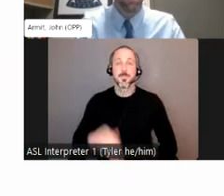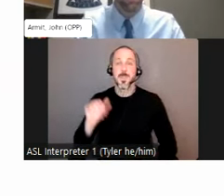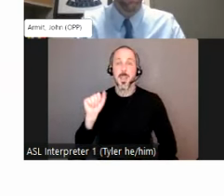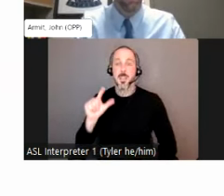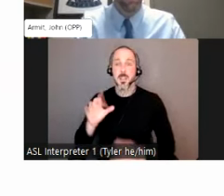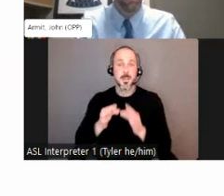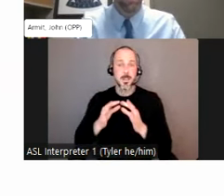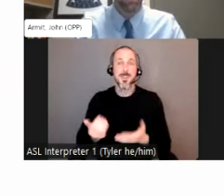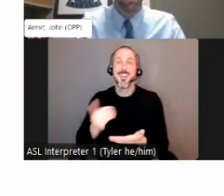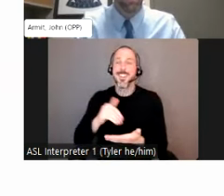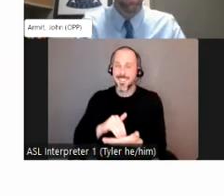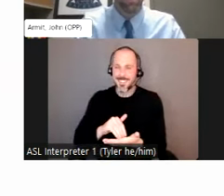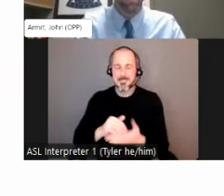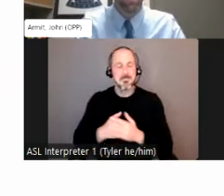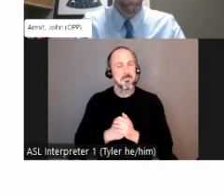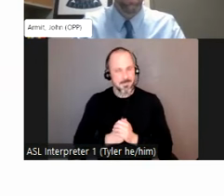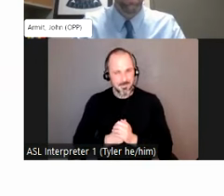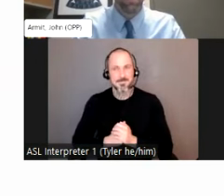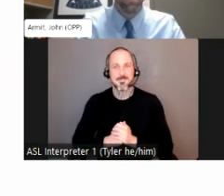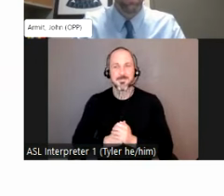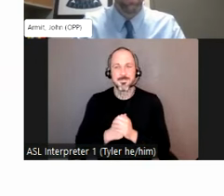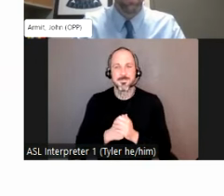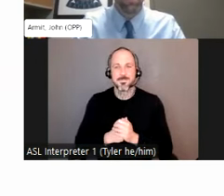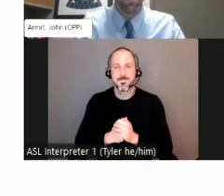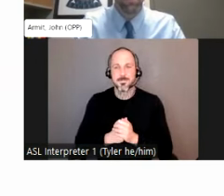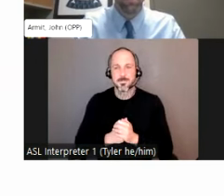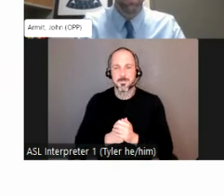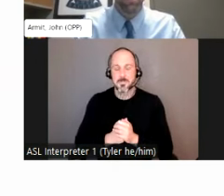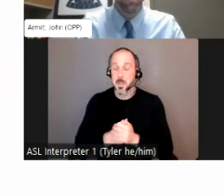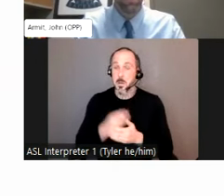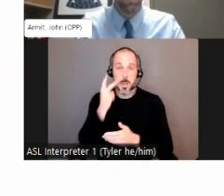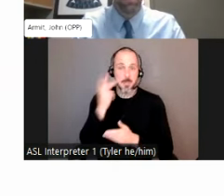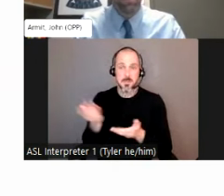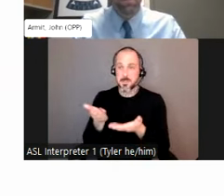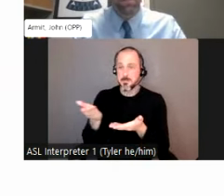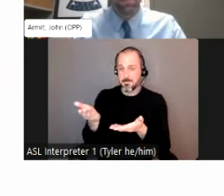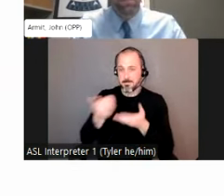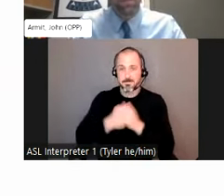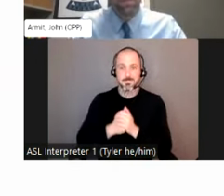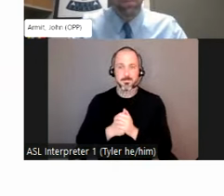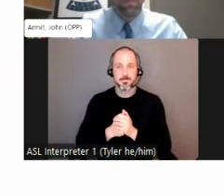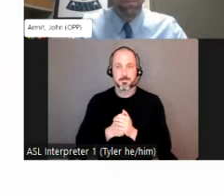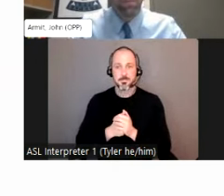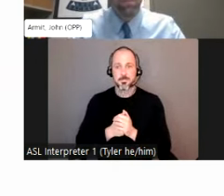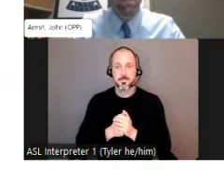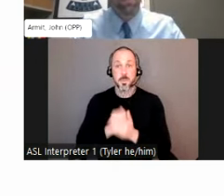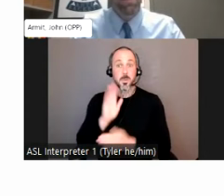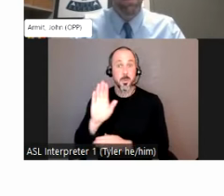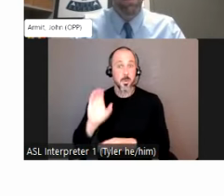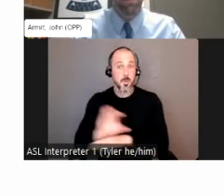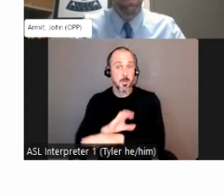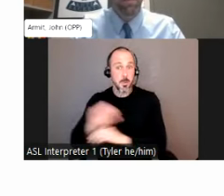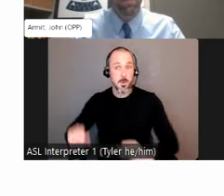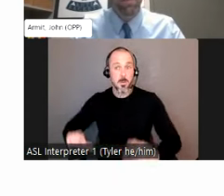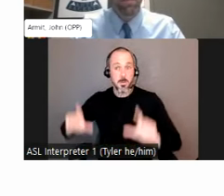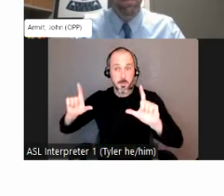interpreters again with us today. As you can see, they are on our screen. You can change your own personal view on your computer of